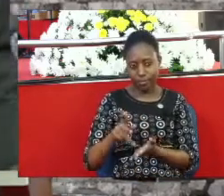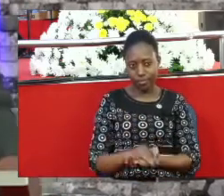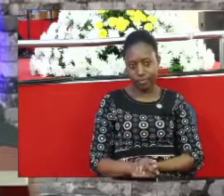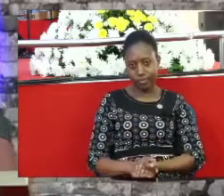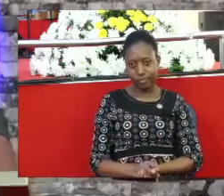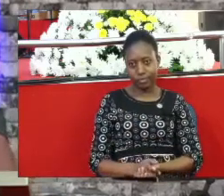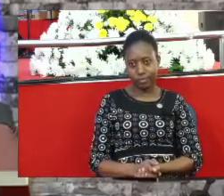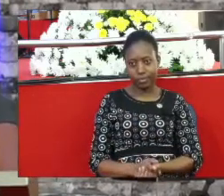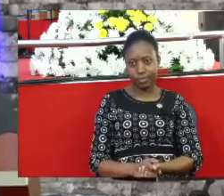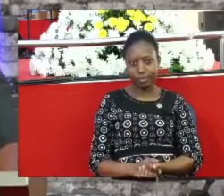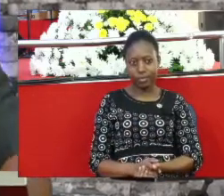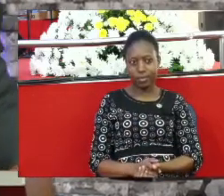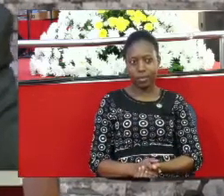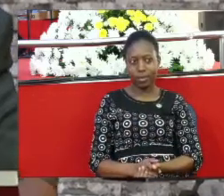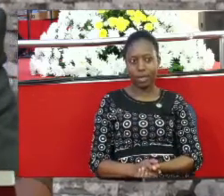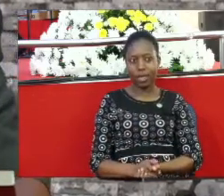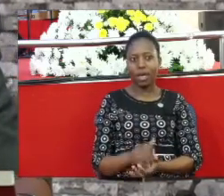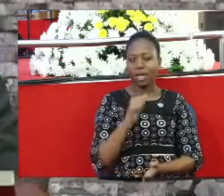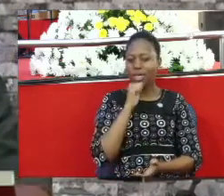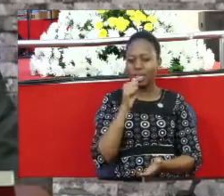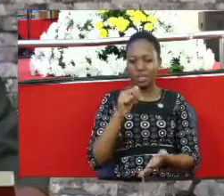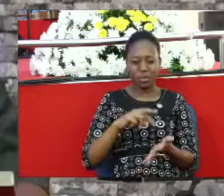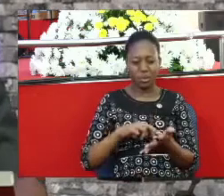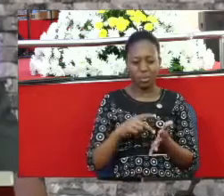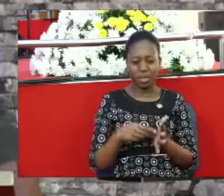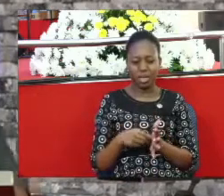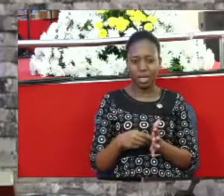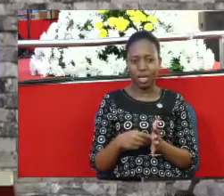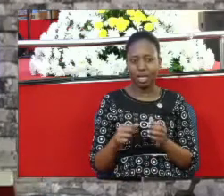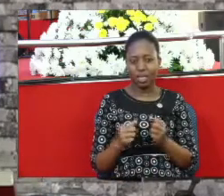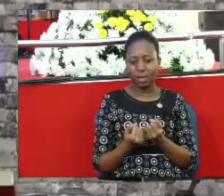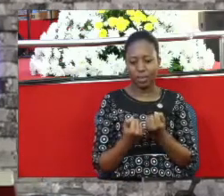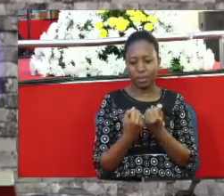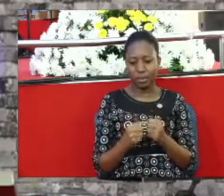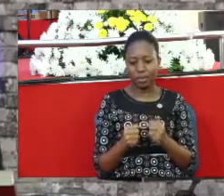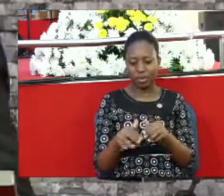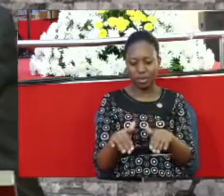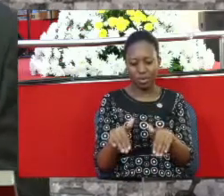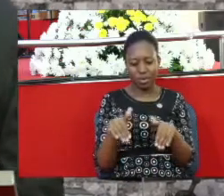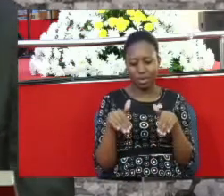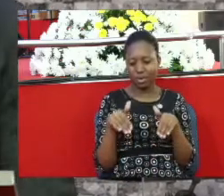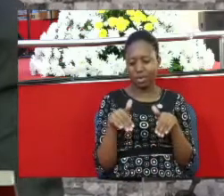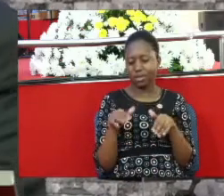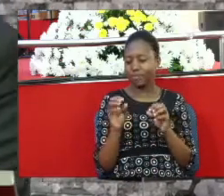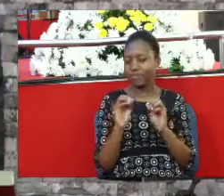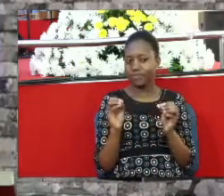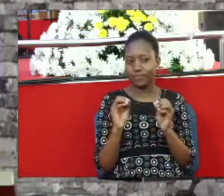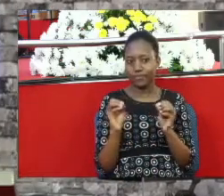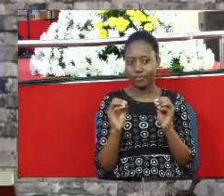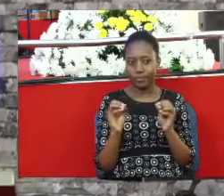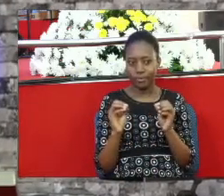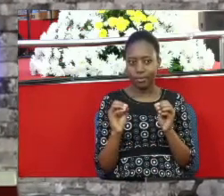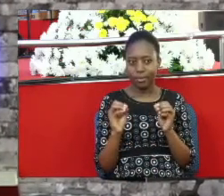That does not mean Rorigi cannot wait for the mukwa, but as I wait for the mukwa, what am I saying? Right